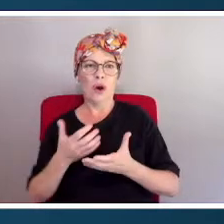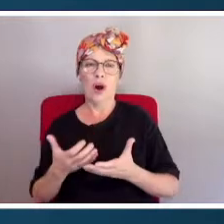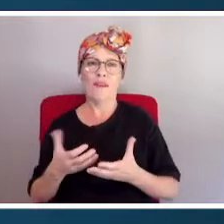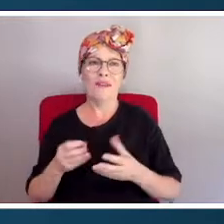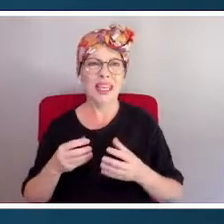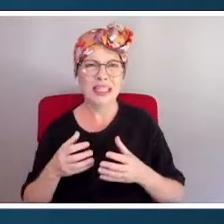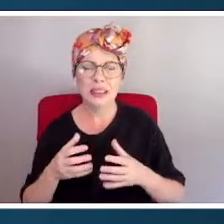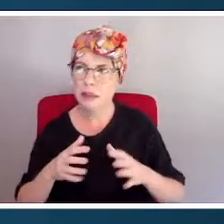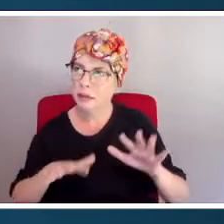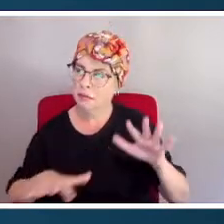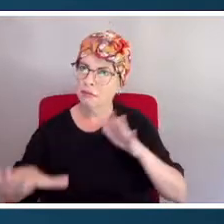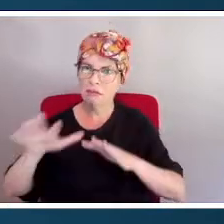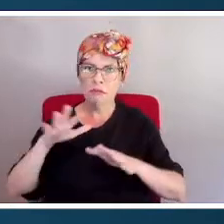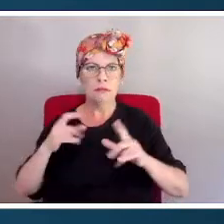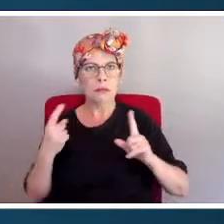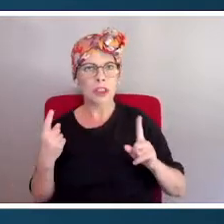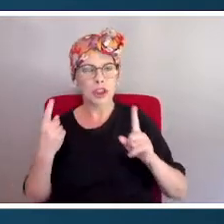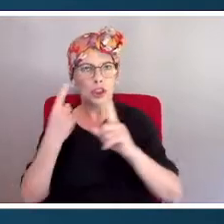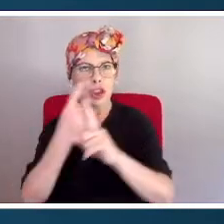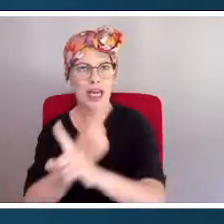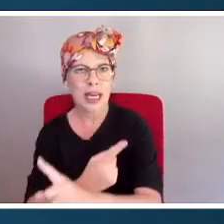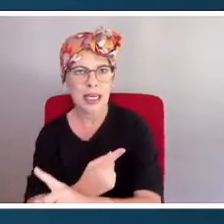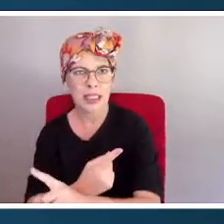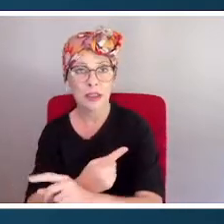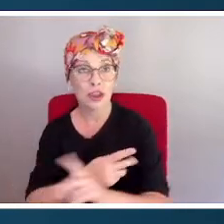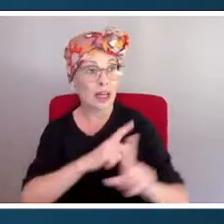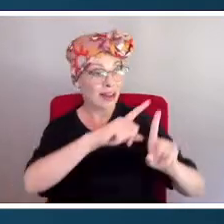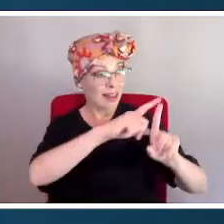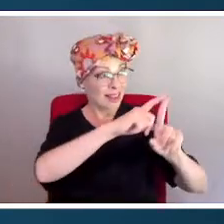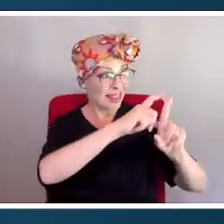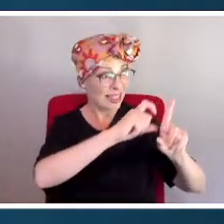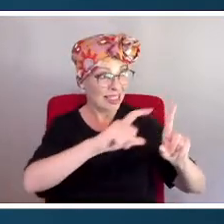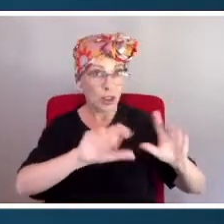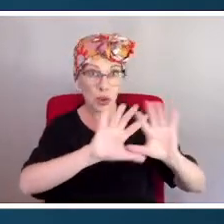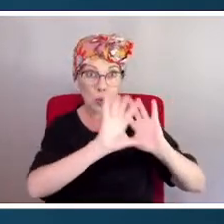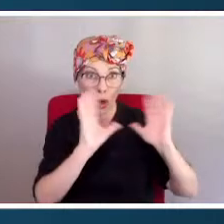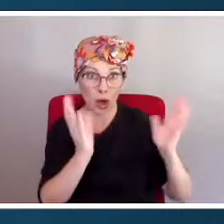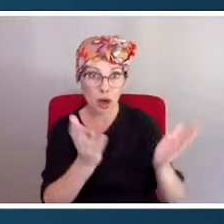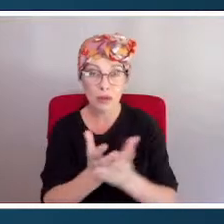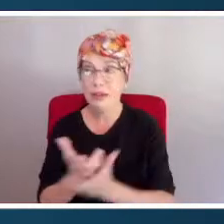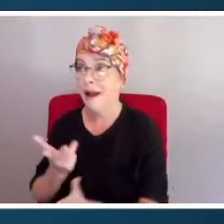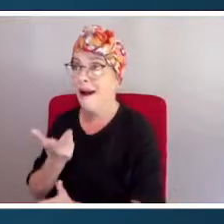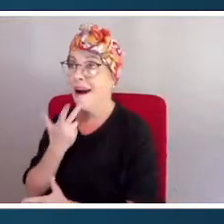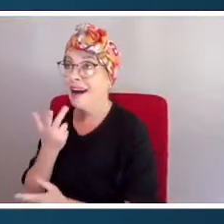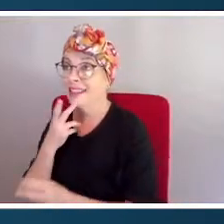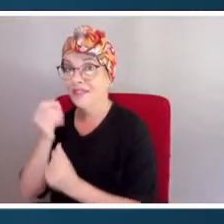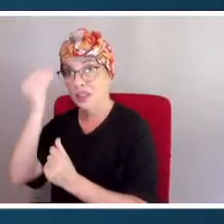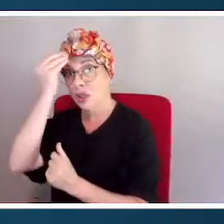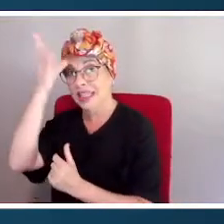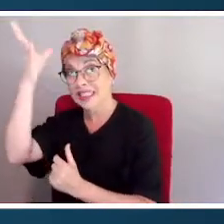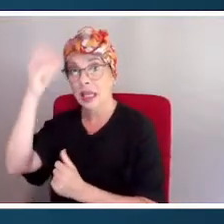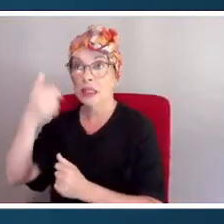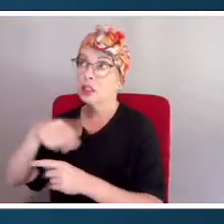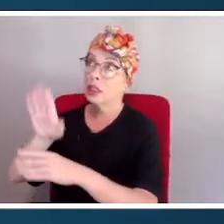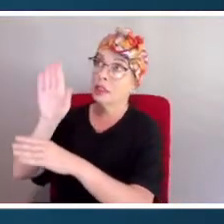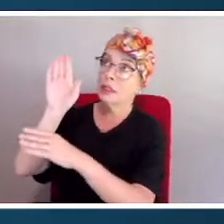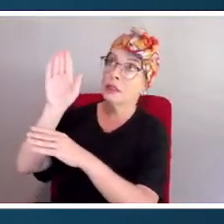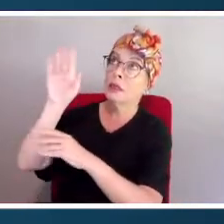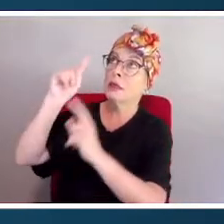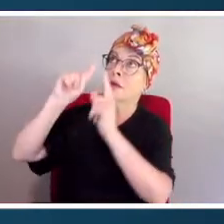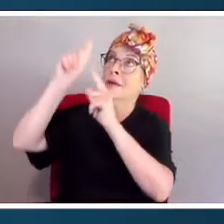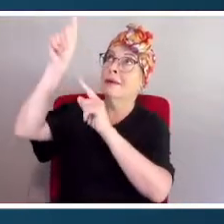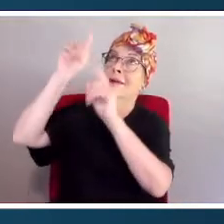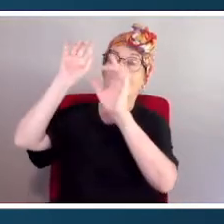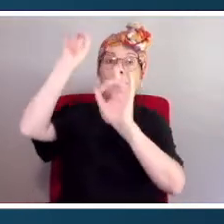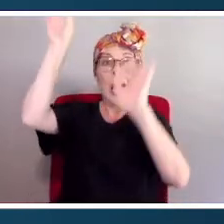areas, including the digital world, artificial intelligence, outer space, ocean surface,